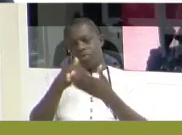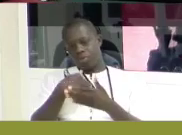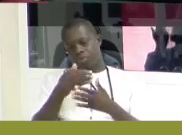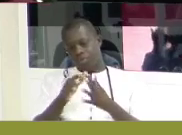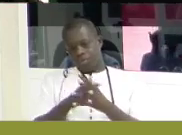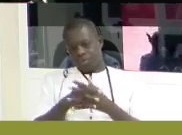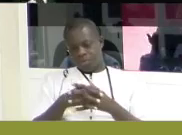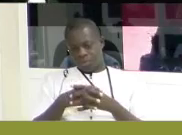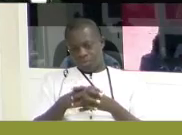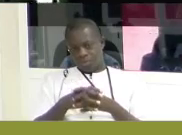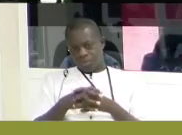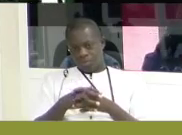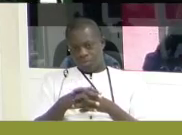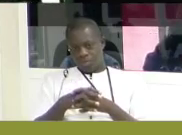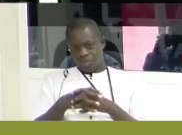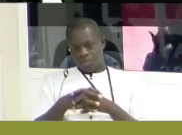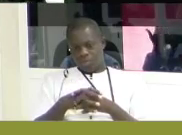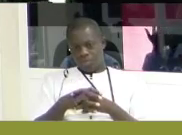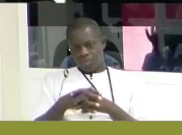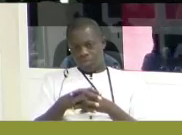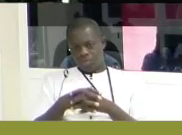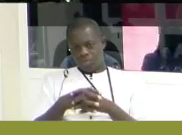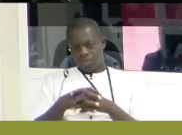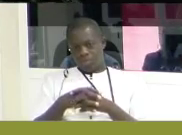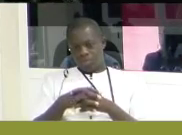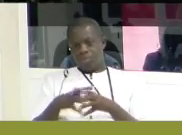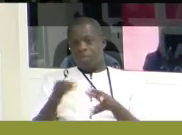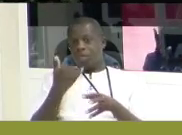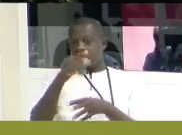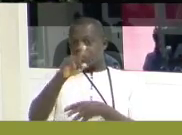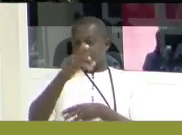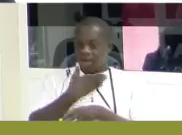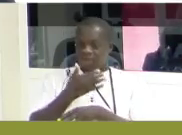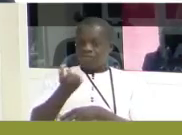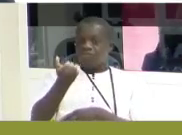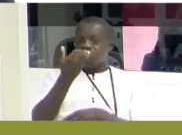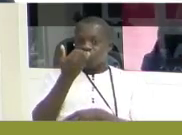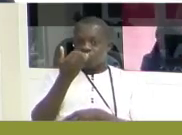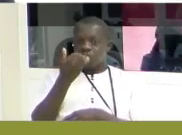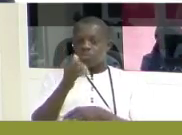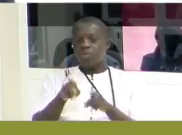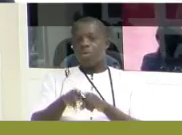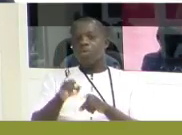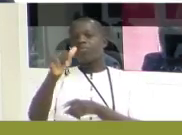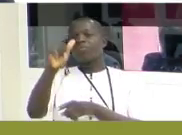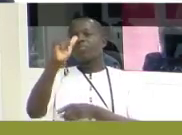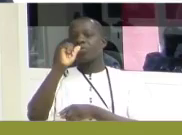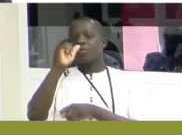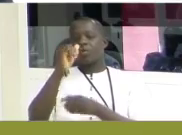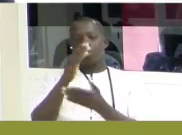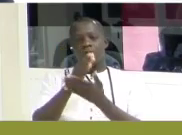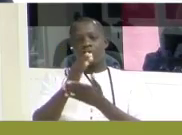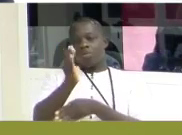Did you have anything to eat or drink during this whole day? When I came that morning, because I didn't take my breakfast before leaving the